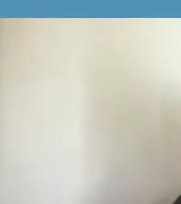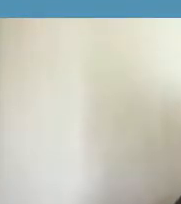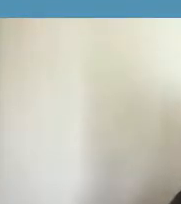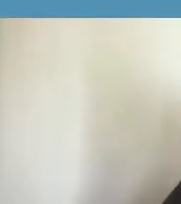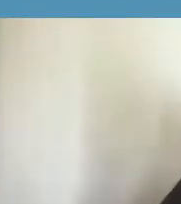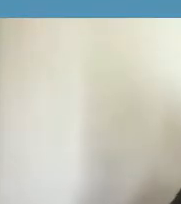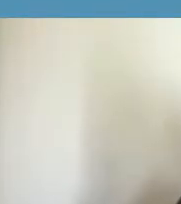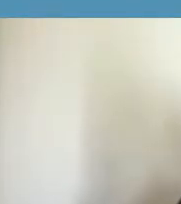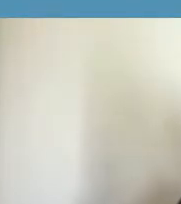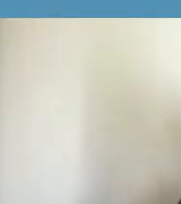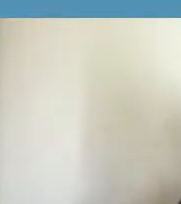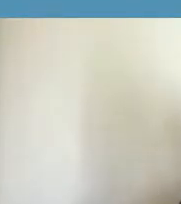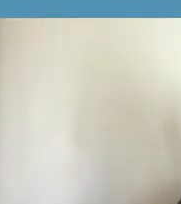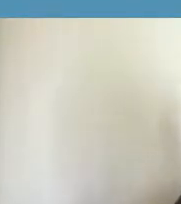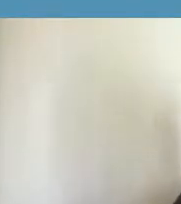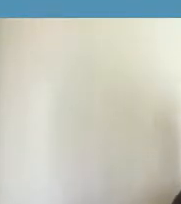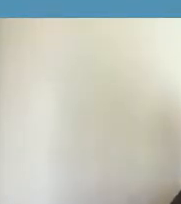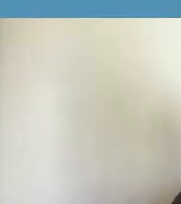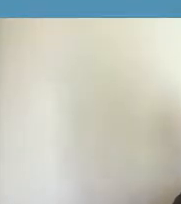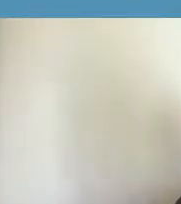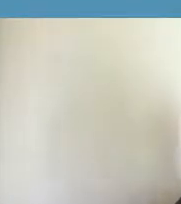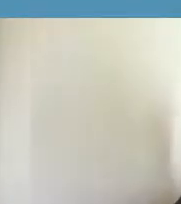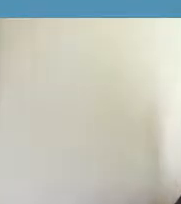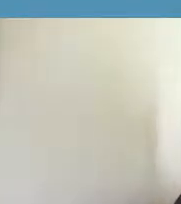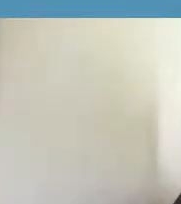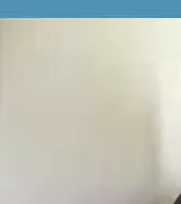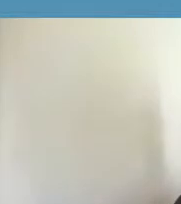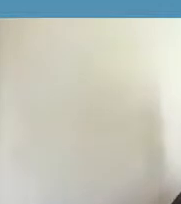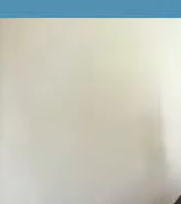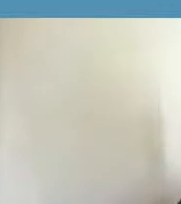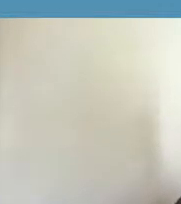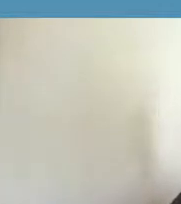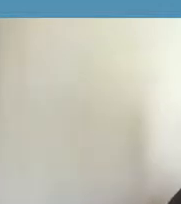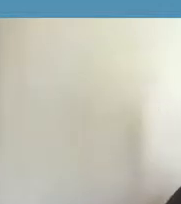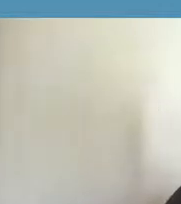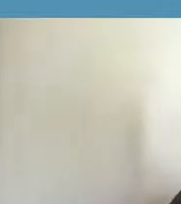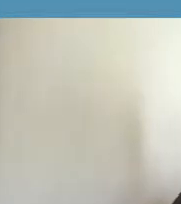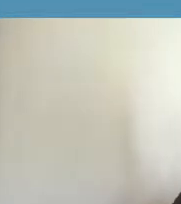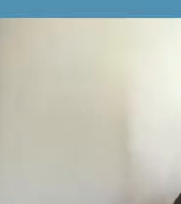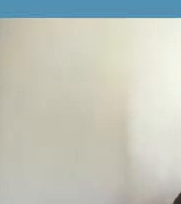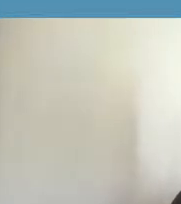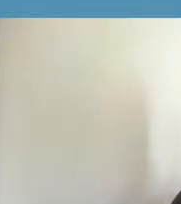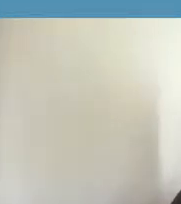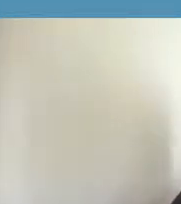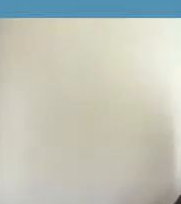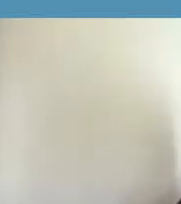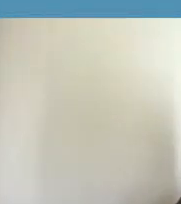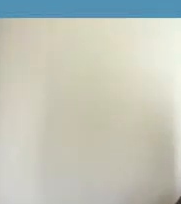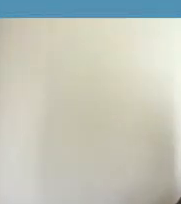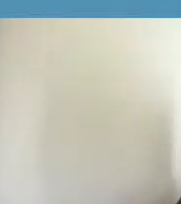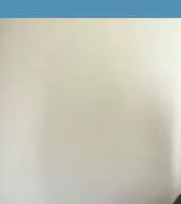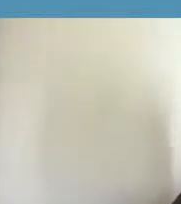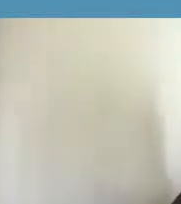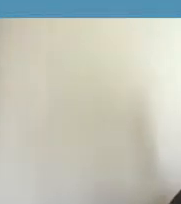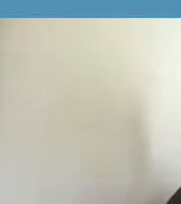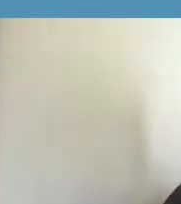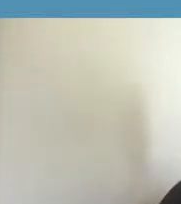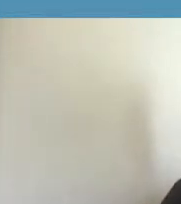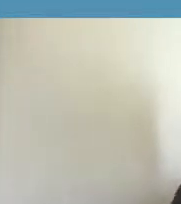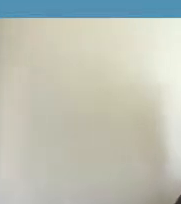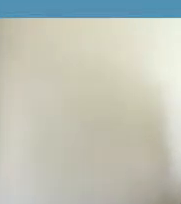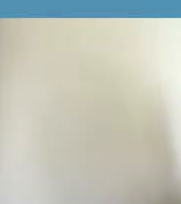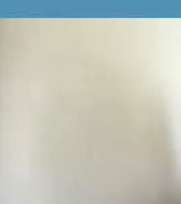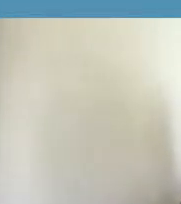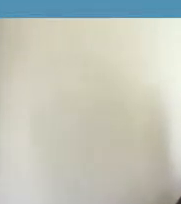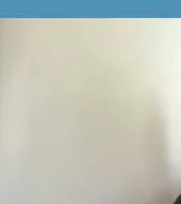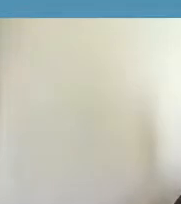website, with controls to adjust your experience. The best way to continuously refine our programs is to listen to our